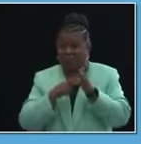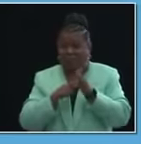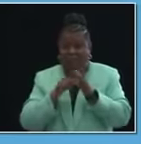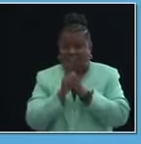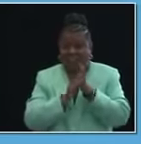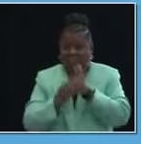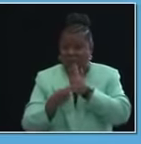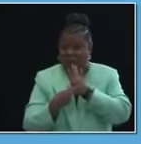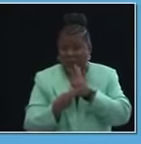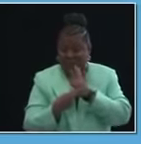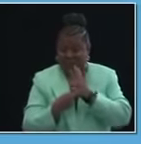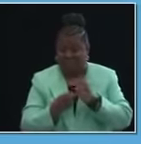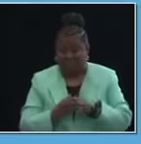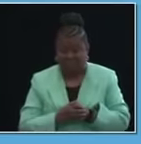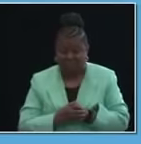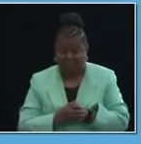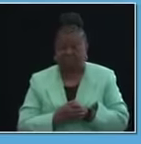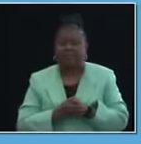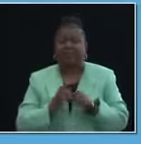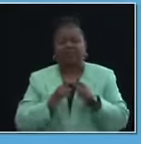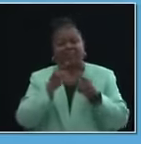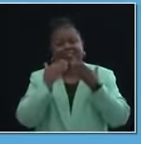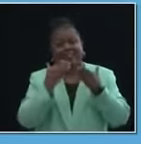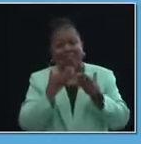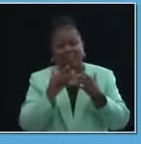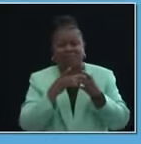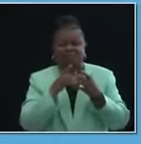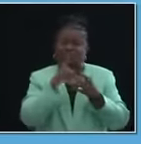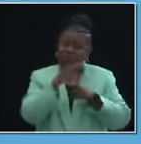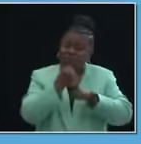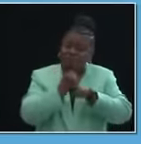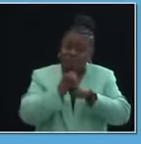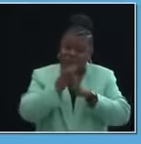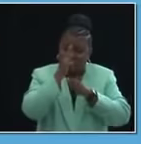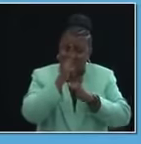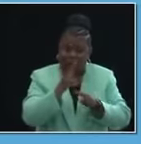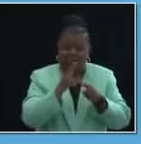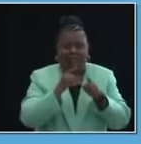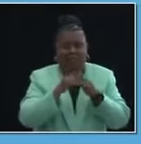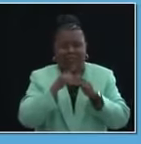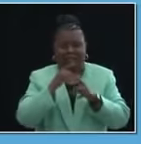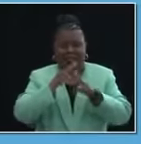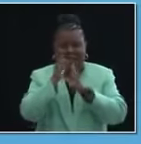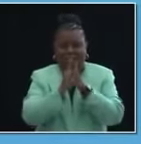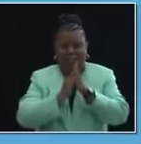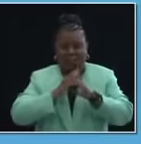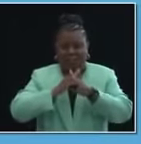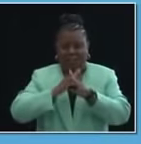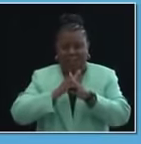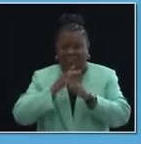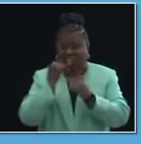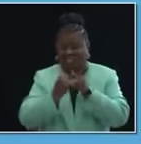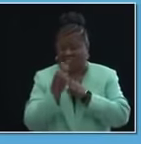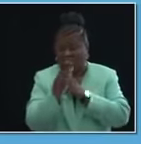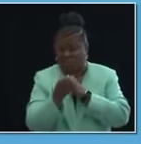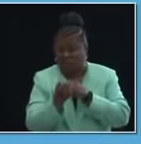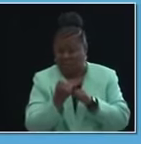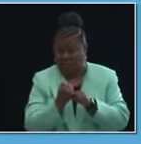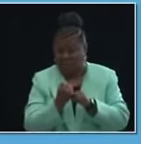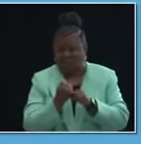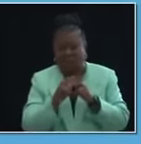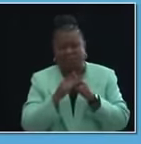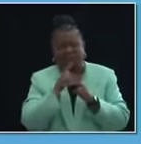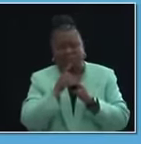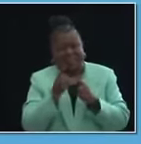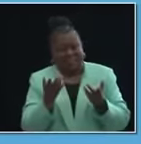representation. So I do thank you for your support, Your Honor, of the Legal Protection Fund over these past few years.